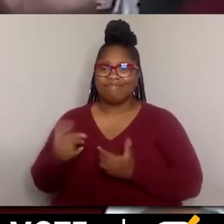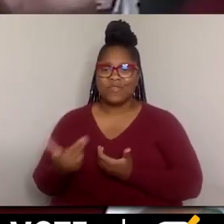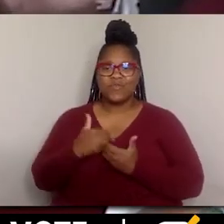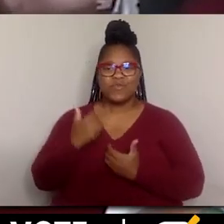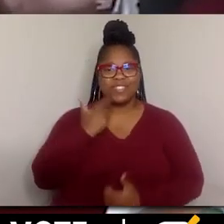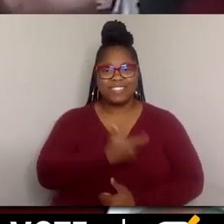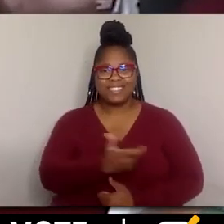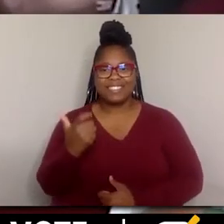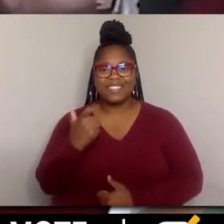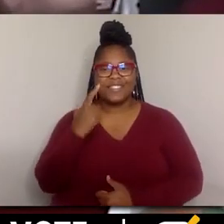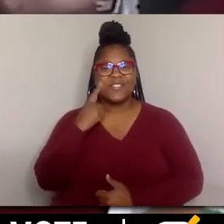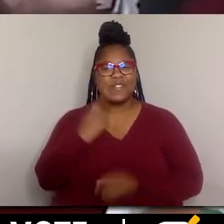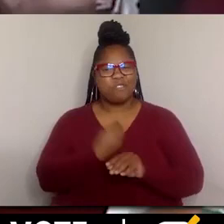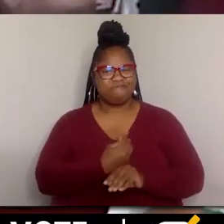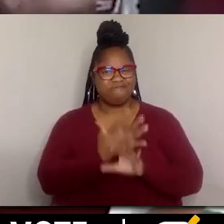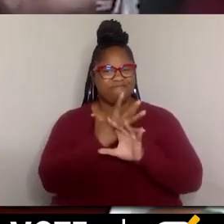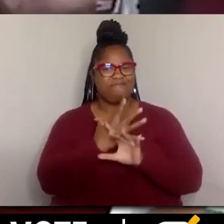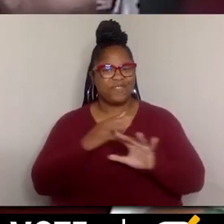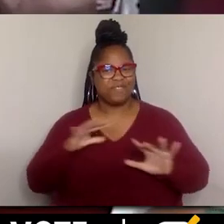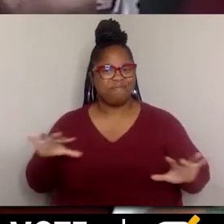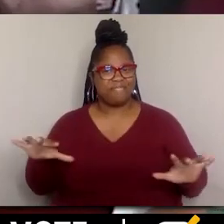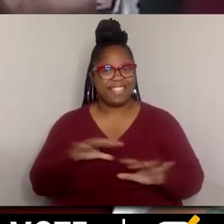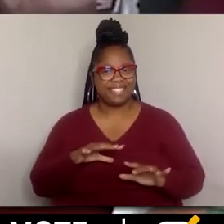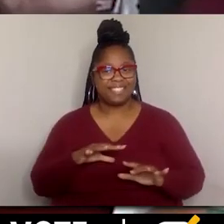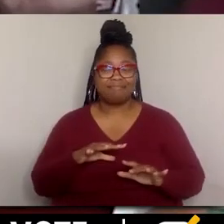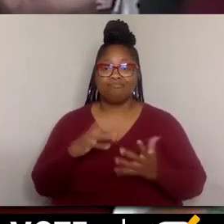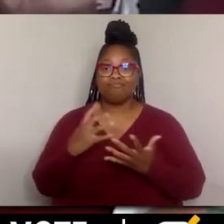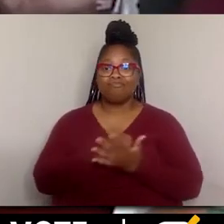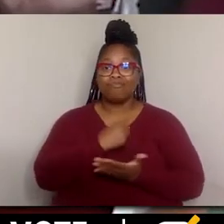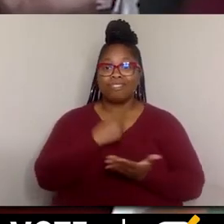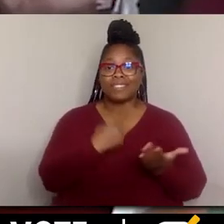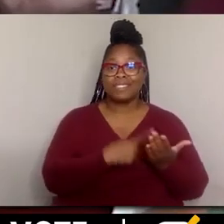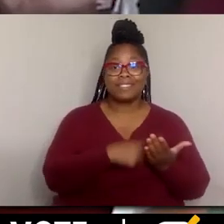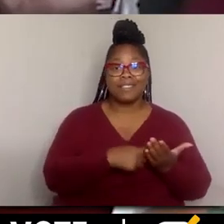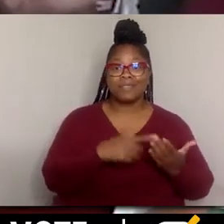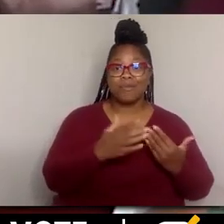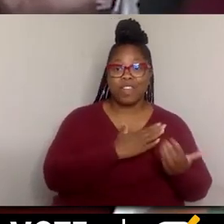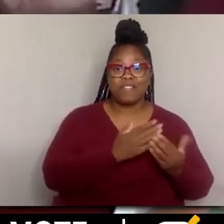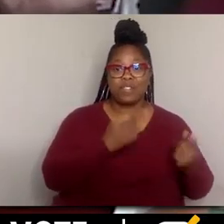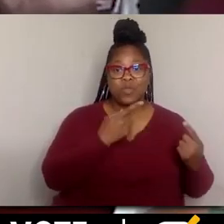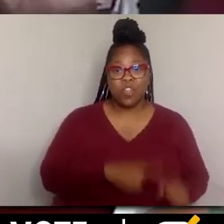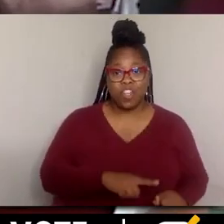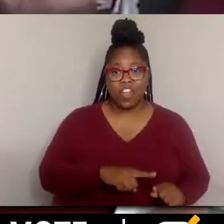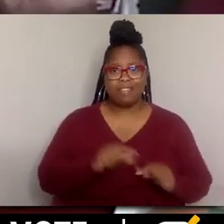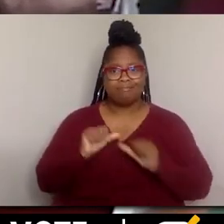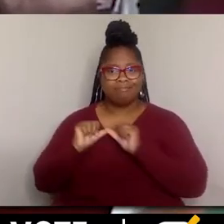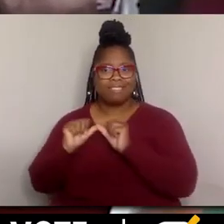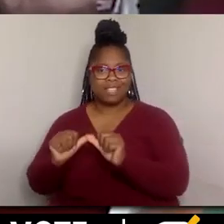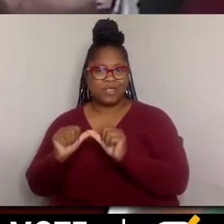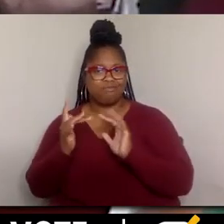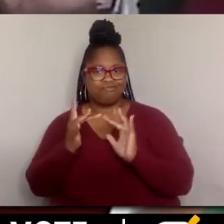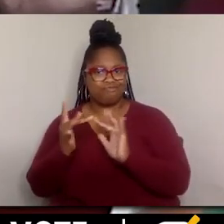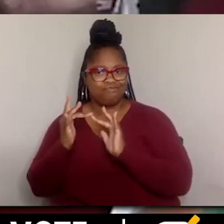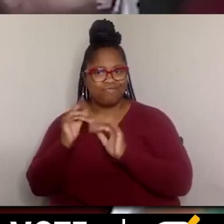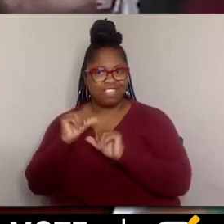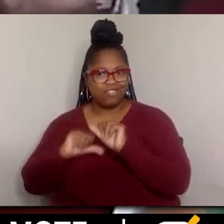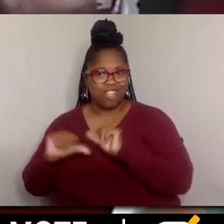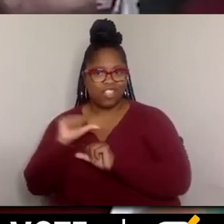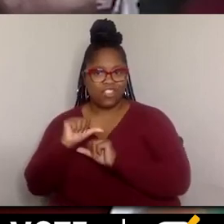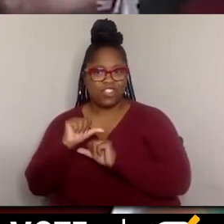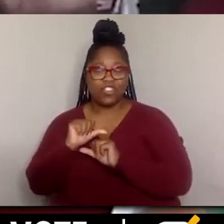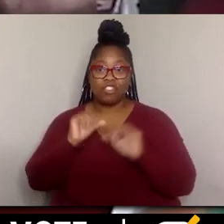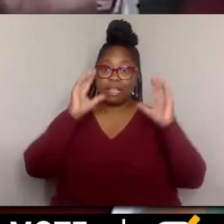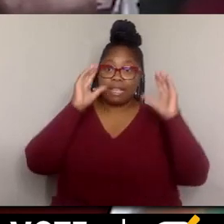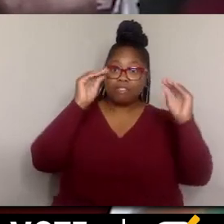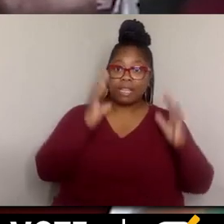this virtual space where we can talk about what's going on and stay connected with each other. Thank you, educators,